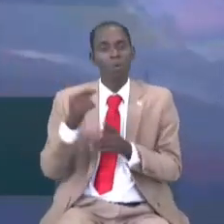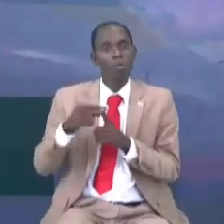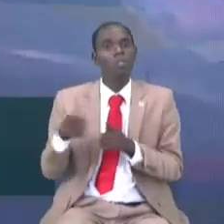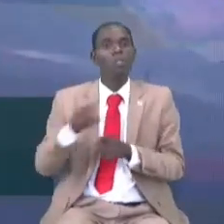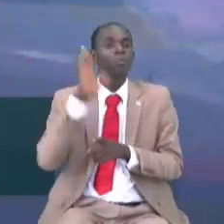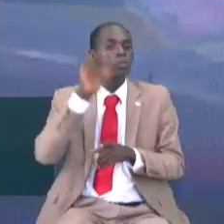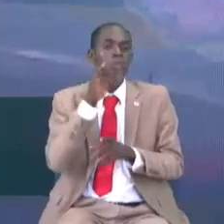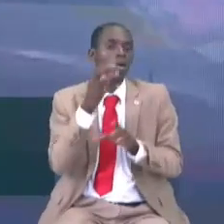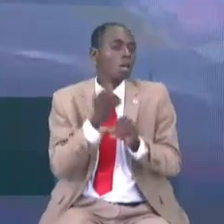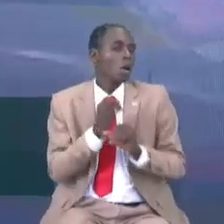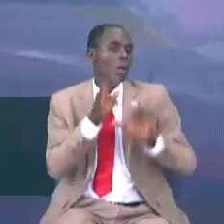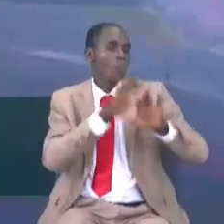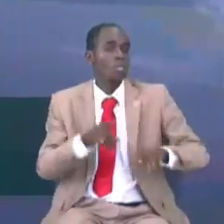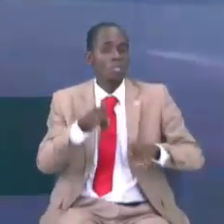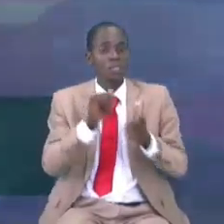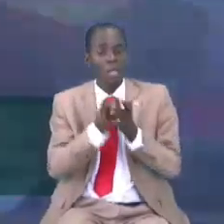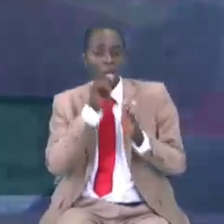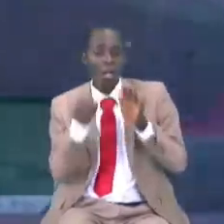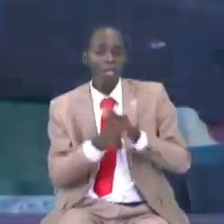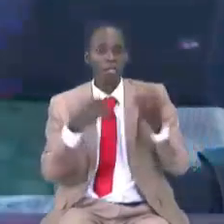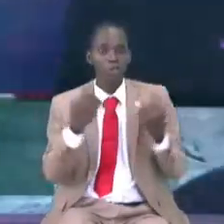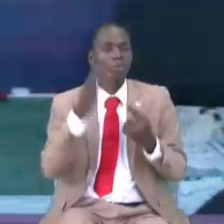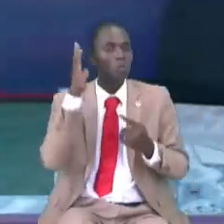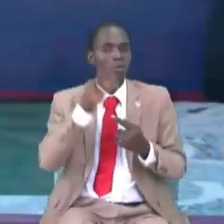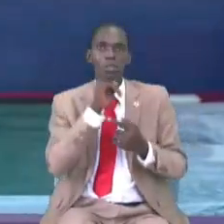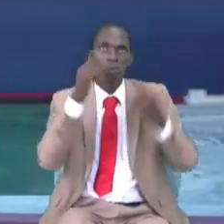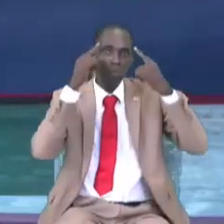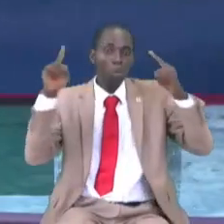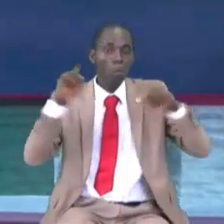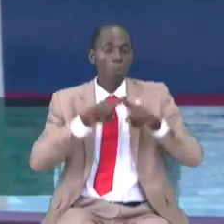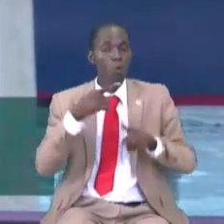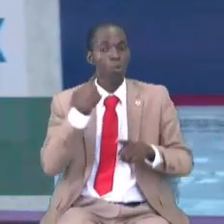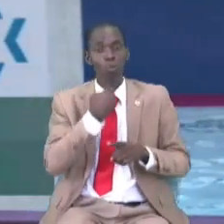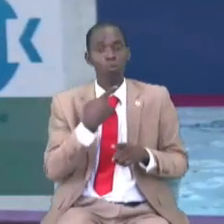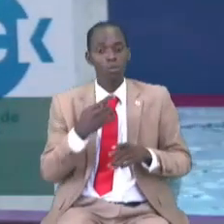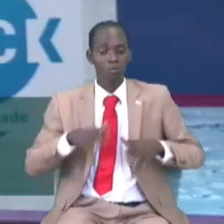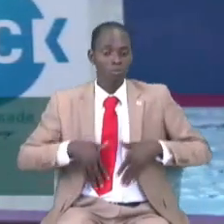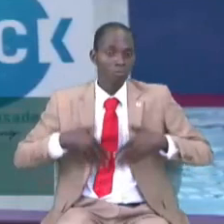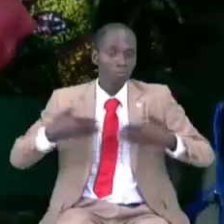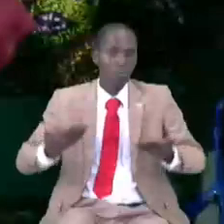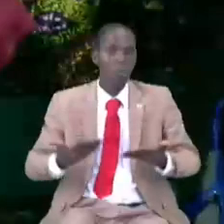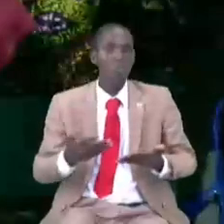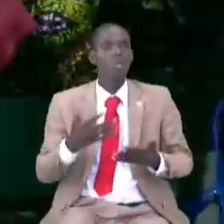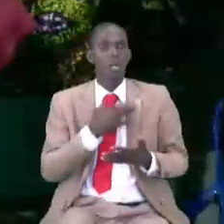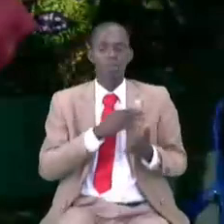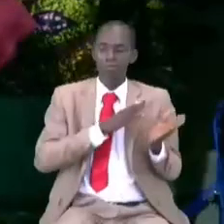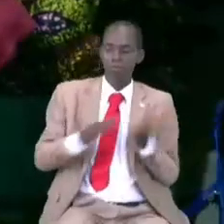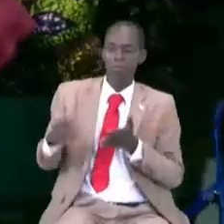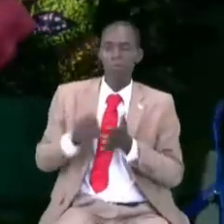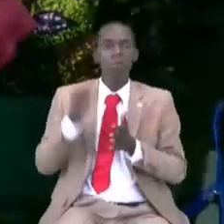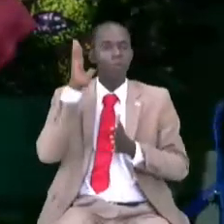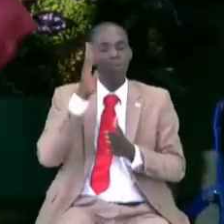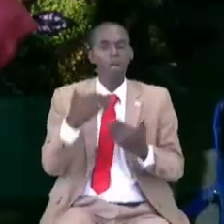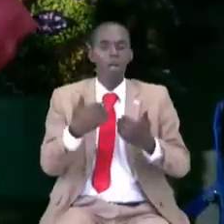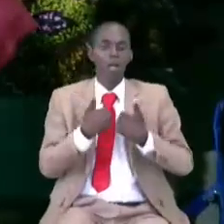and forsaketh them shall have mercy. And the whole church said, amen. Look